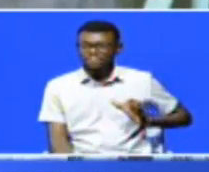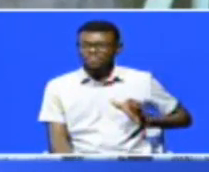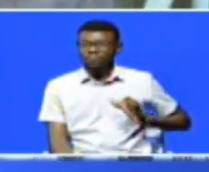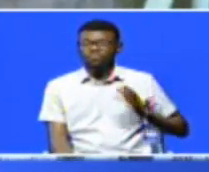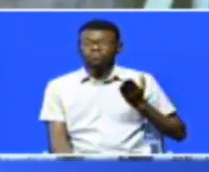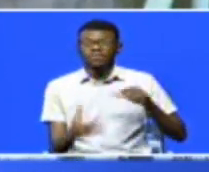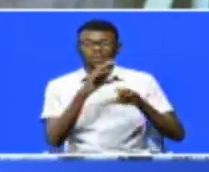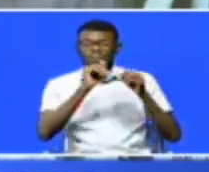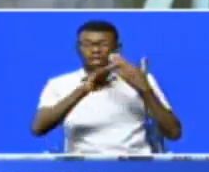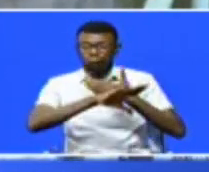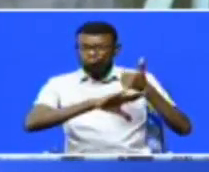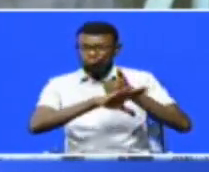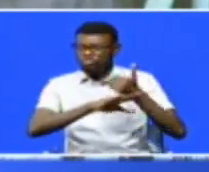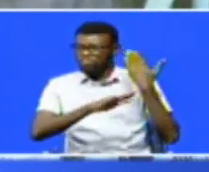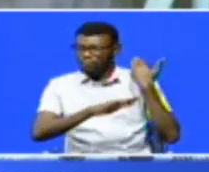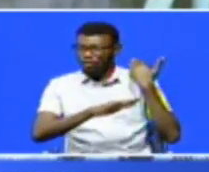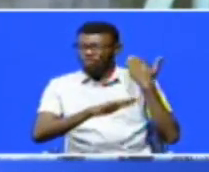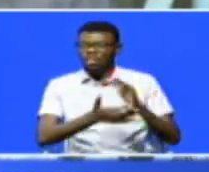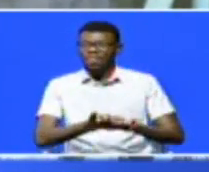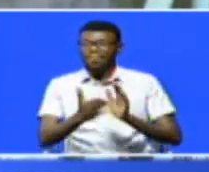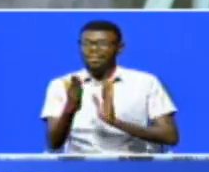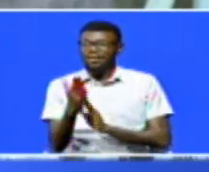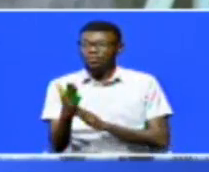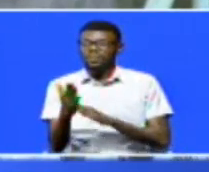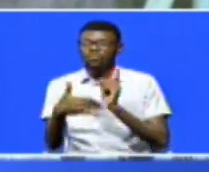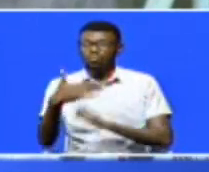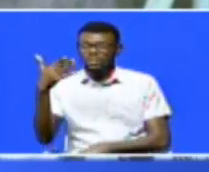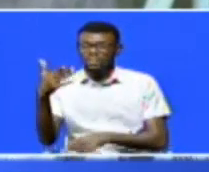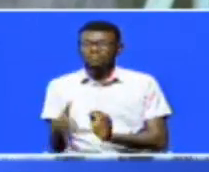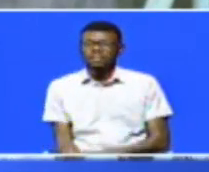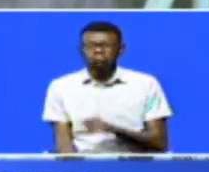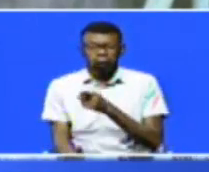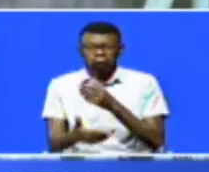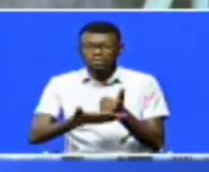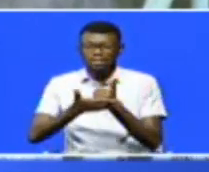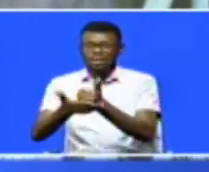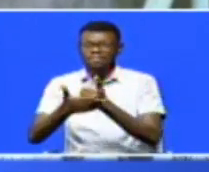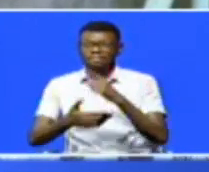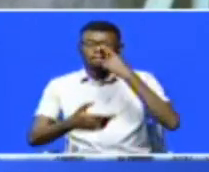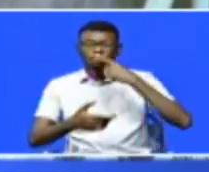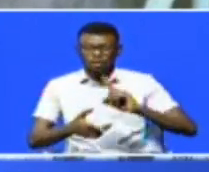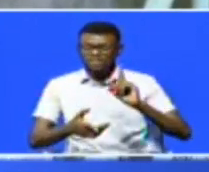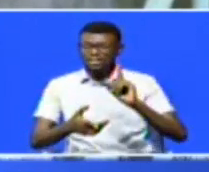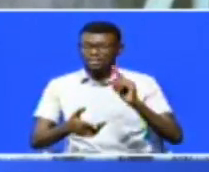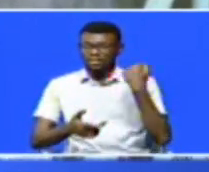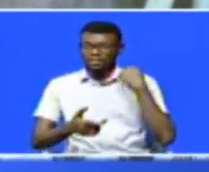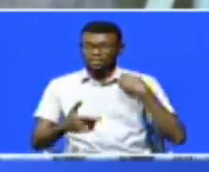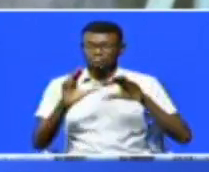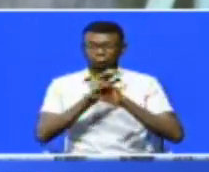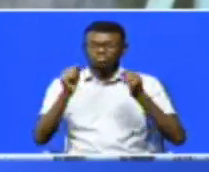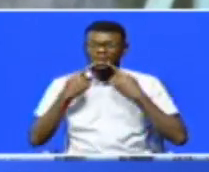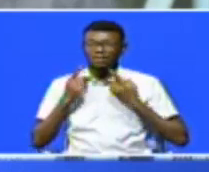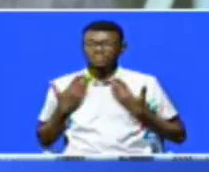this year, whose recommendations now form the policies announced by the President yesterday,